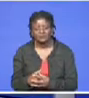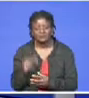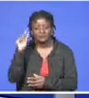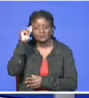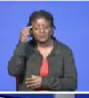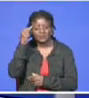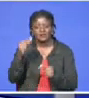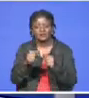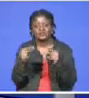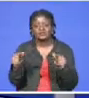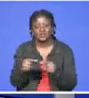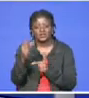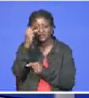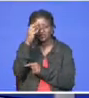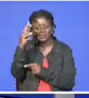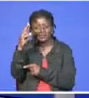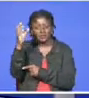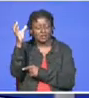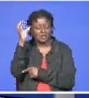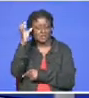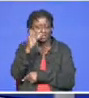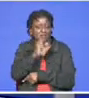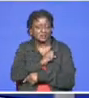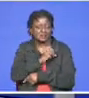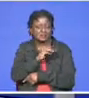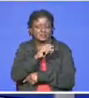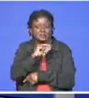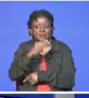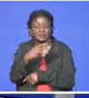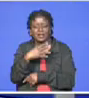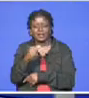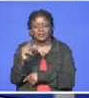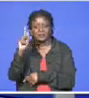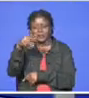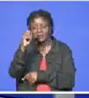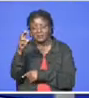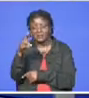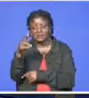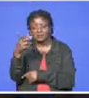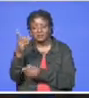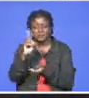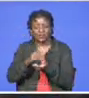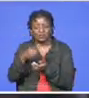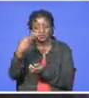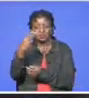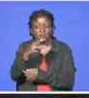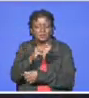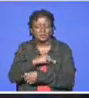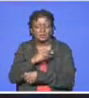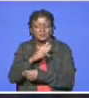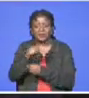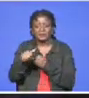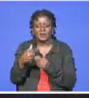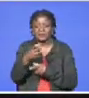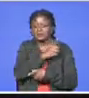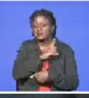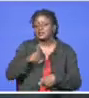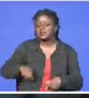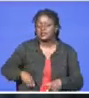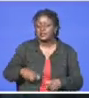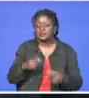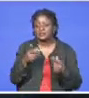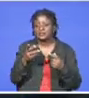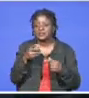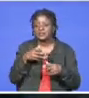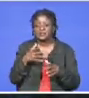Governor General Sir Cornelius Smith and Prime Minister the Most Honorable Dr. Hubert Minnis, among the dignitaries filing into the House of